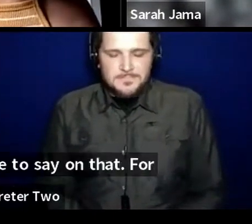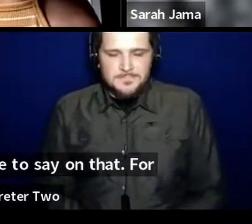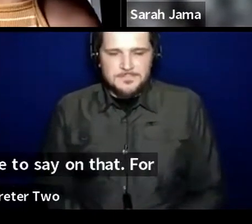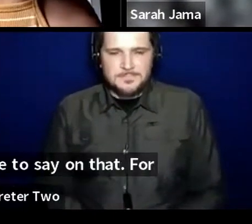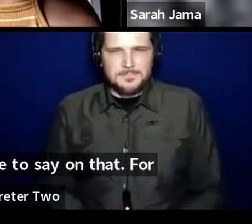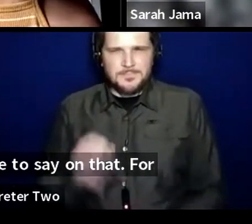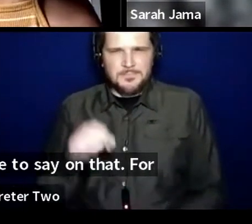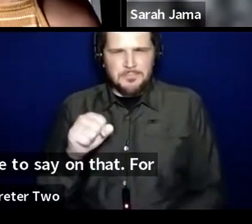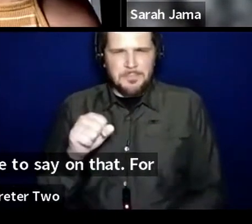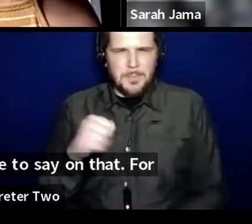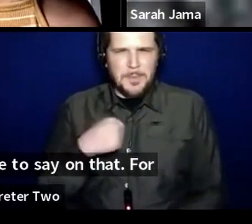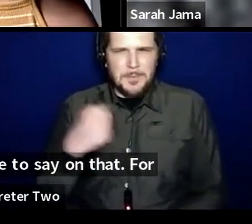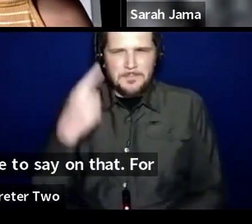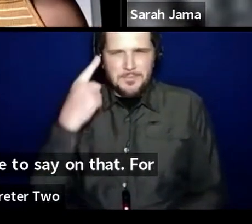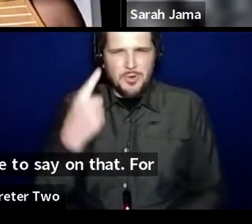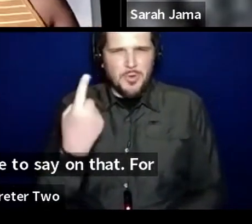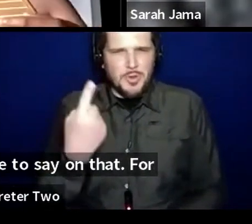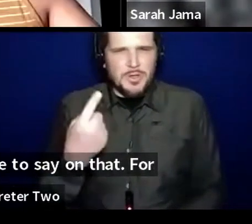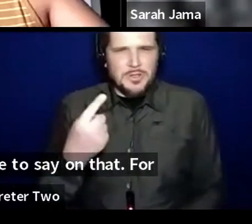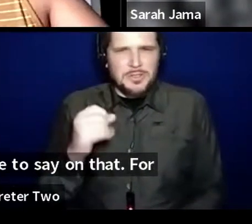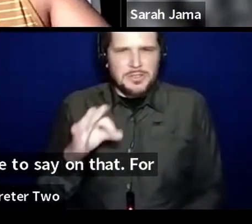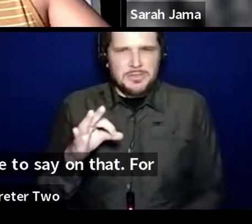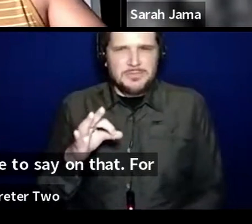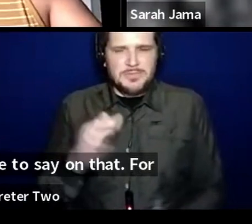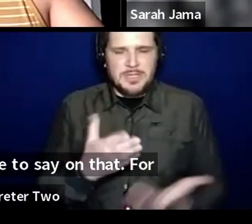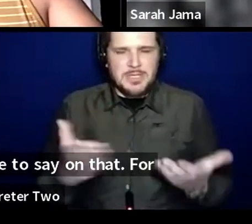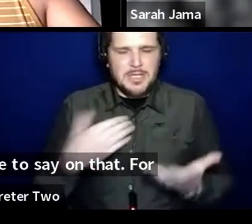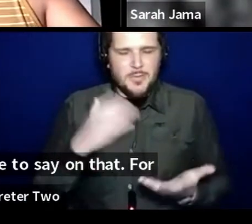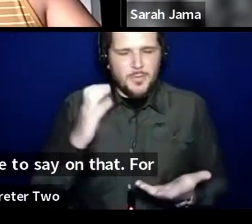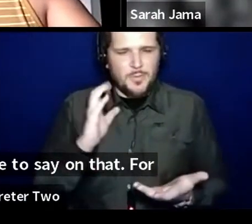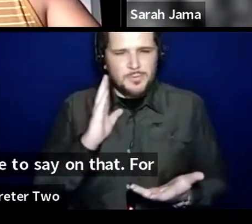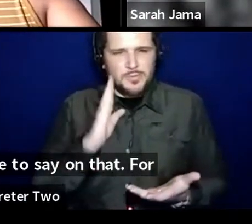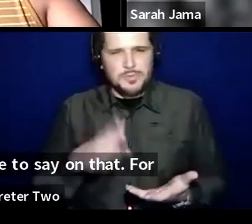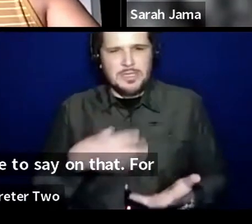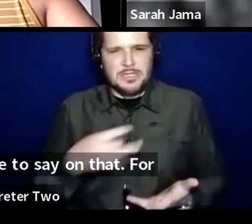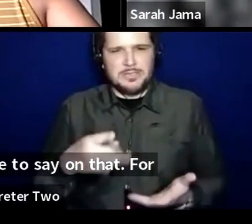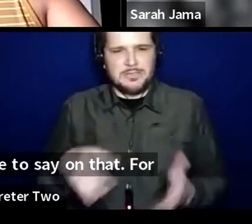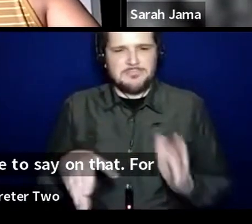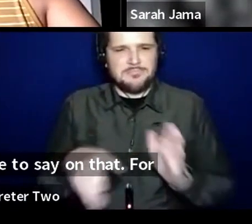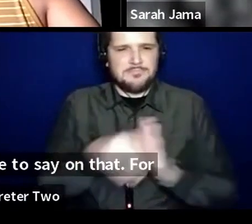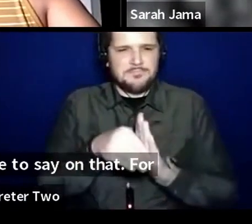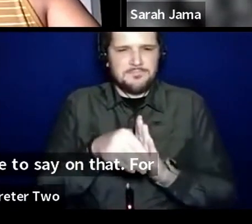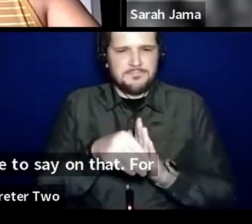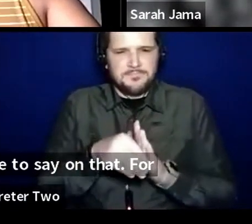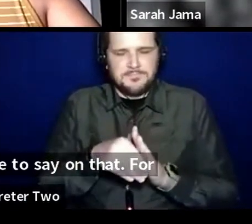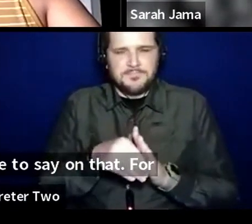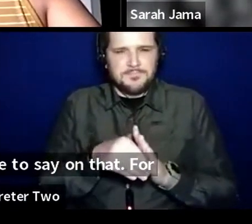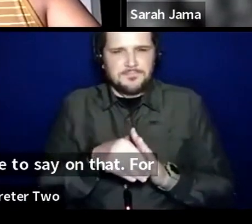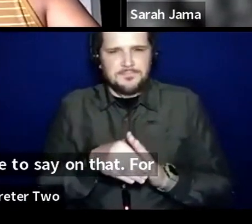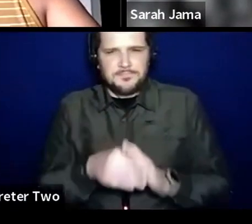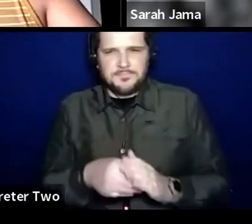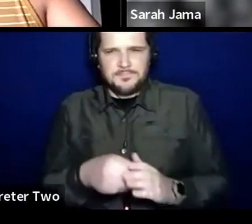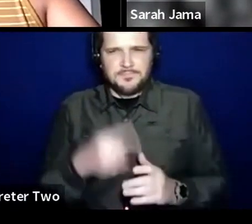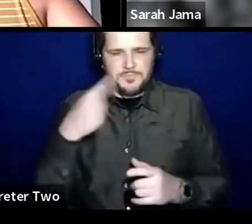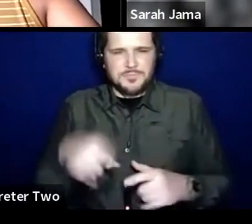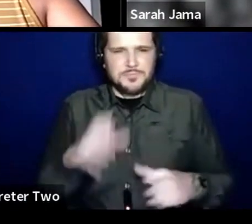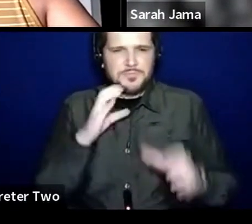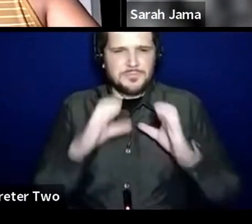Yeah, I think one of the things that I would like to add to these really robust conversations